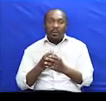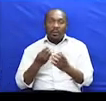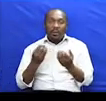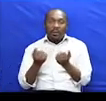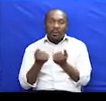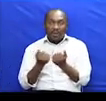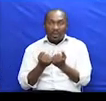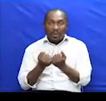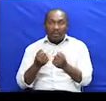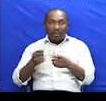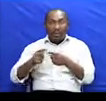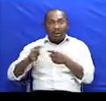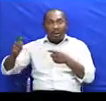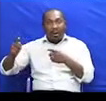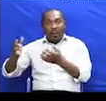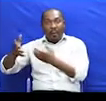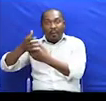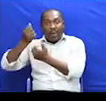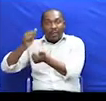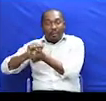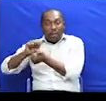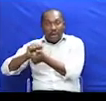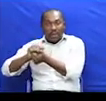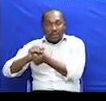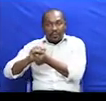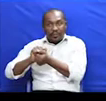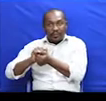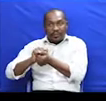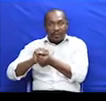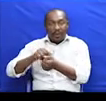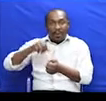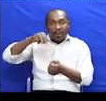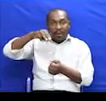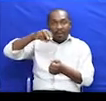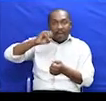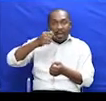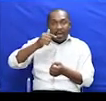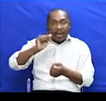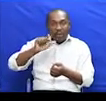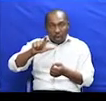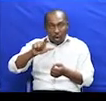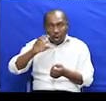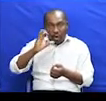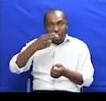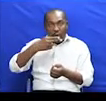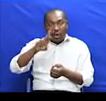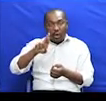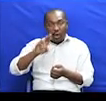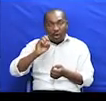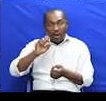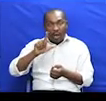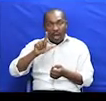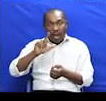what will be the product? The product will be metal chloride plus